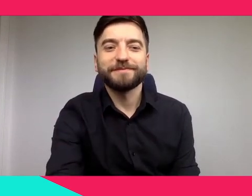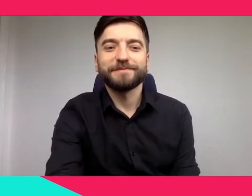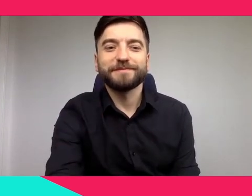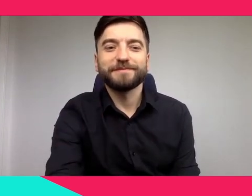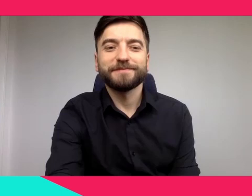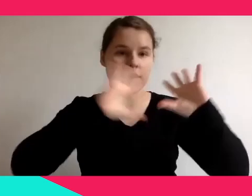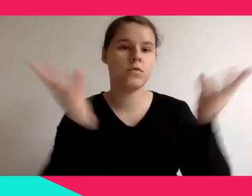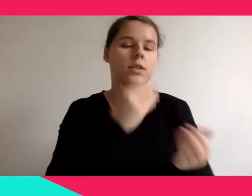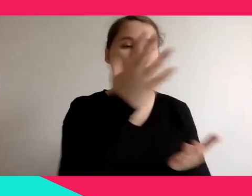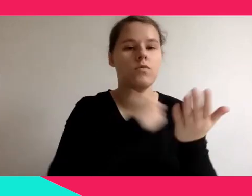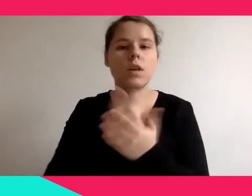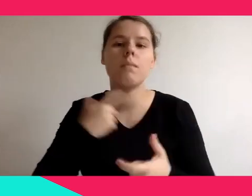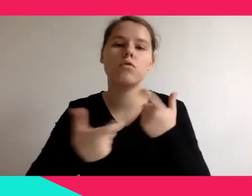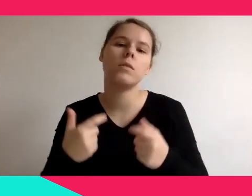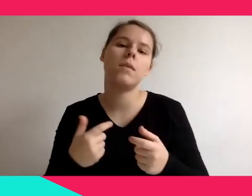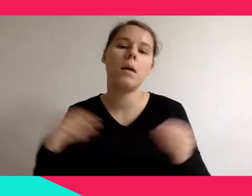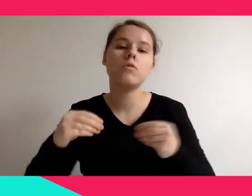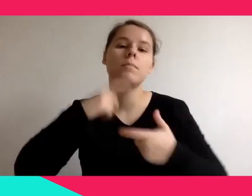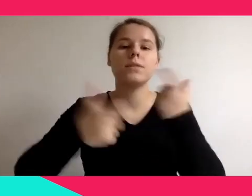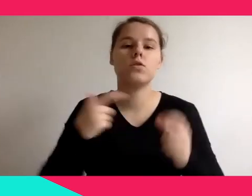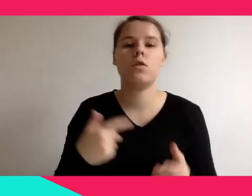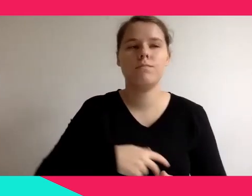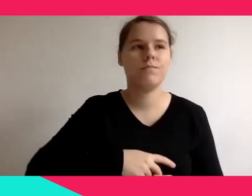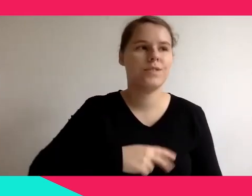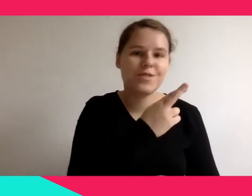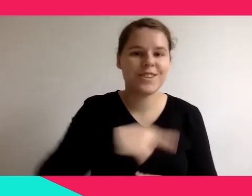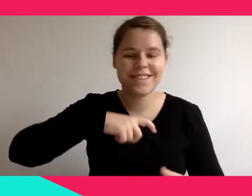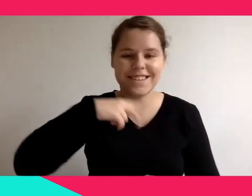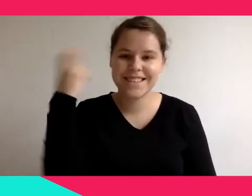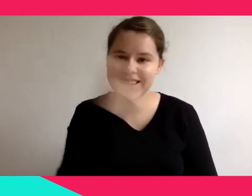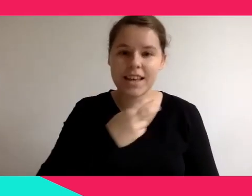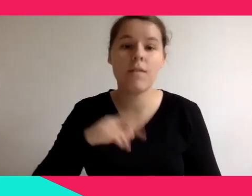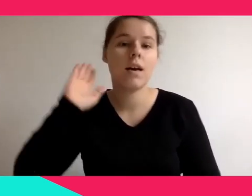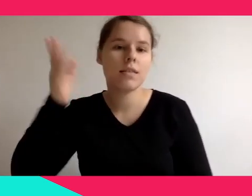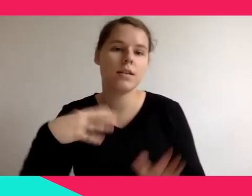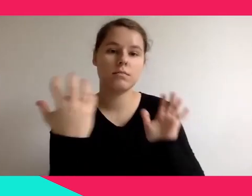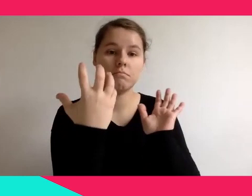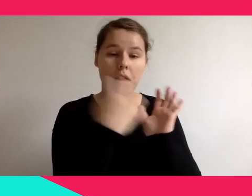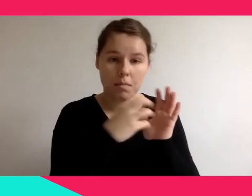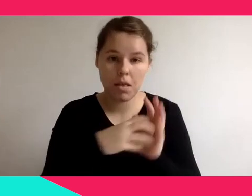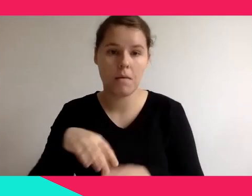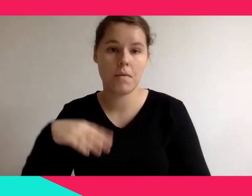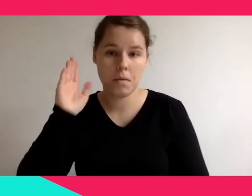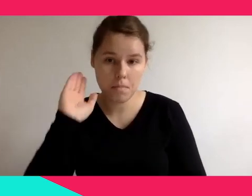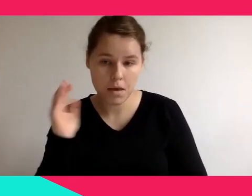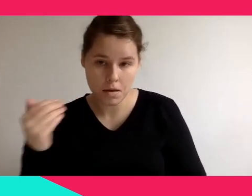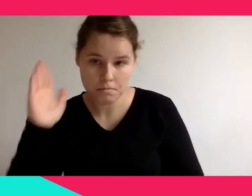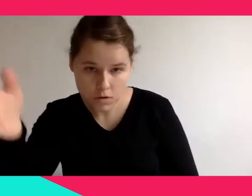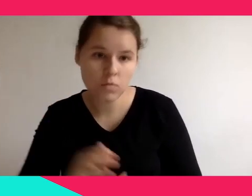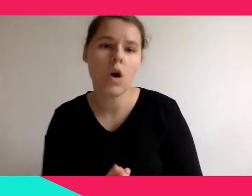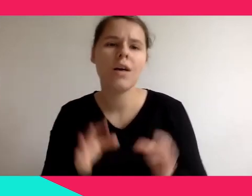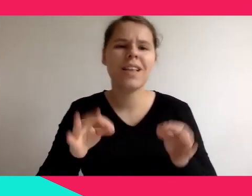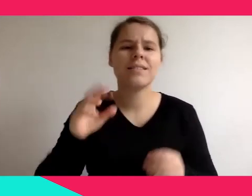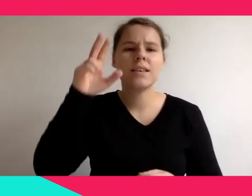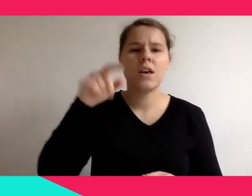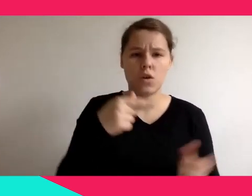sure if there are still a lot of hackathons going on. But it really helped us look at our collection with